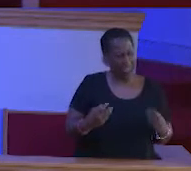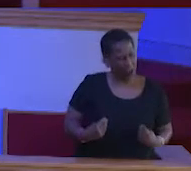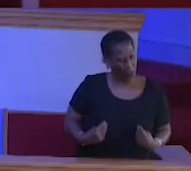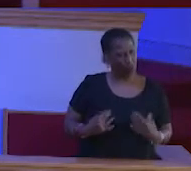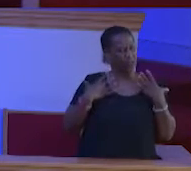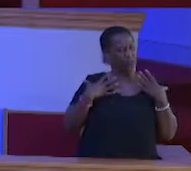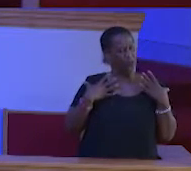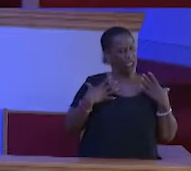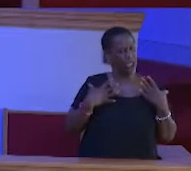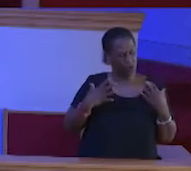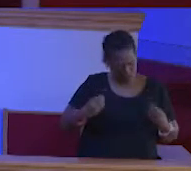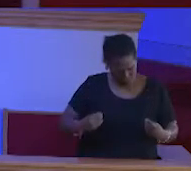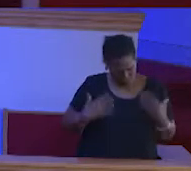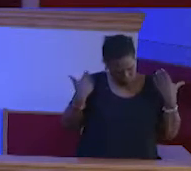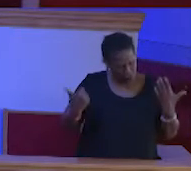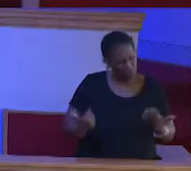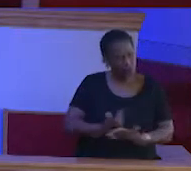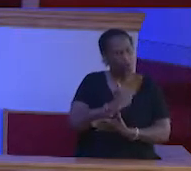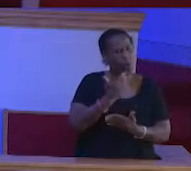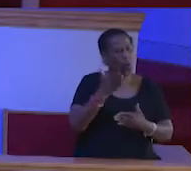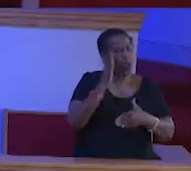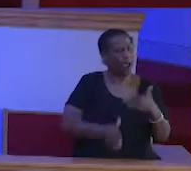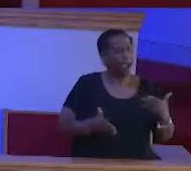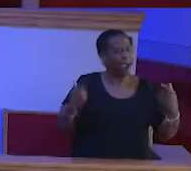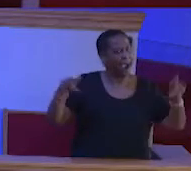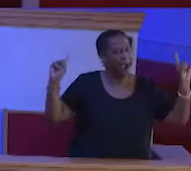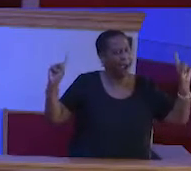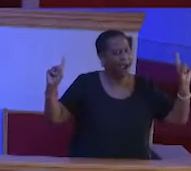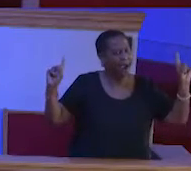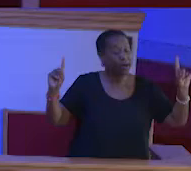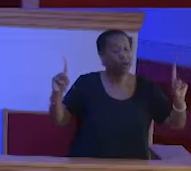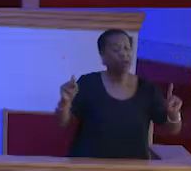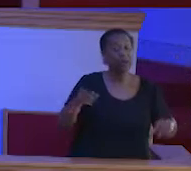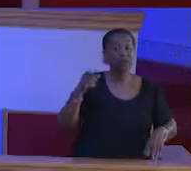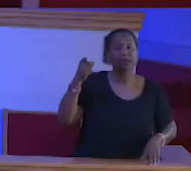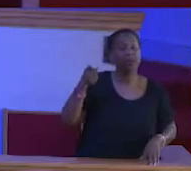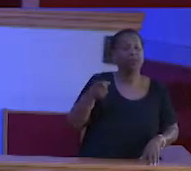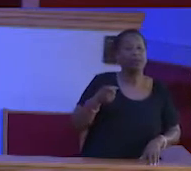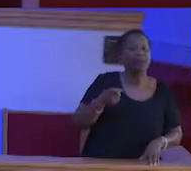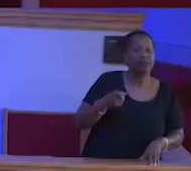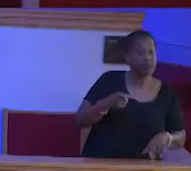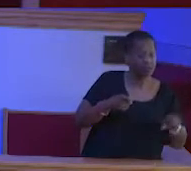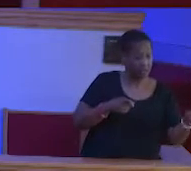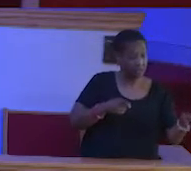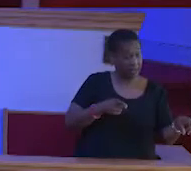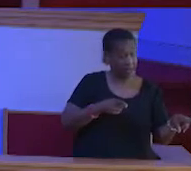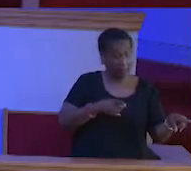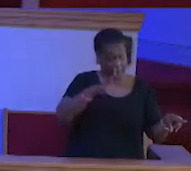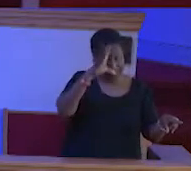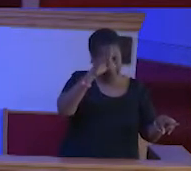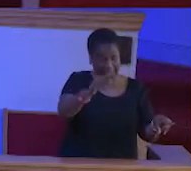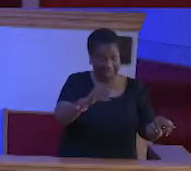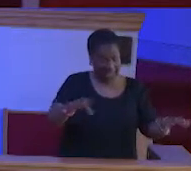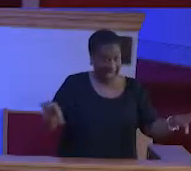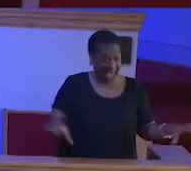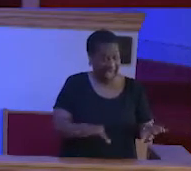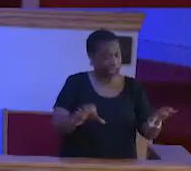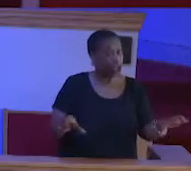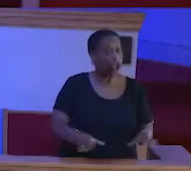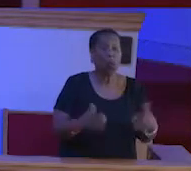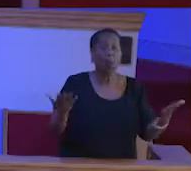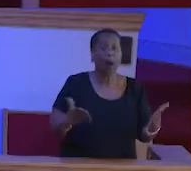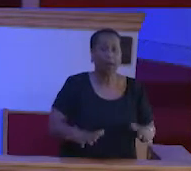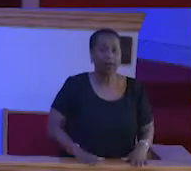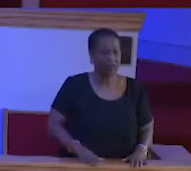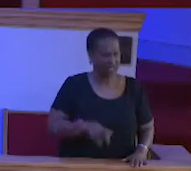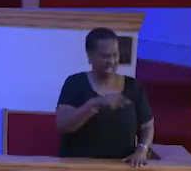and renewal were complete, the order of the man's actions were reversed.